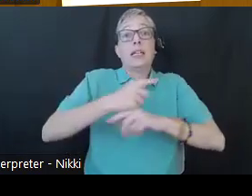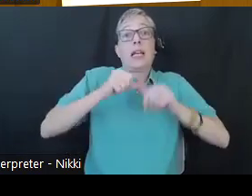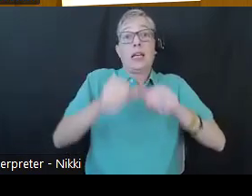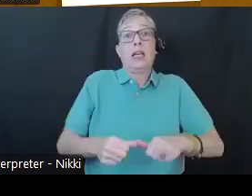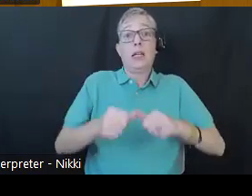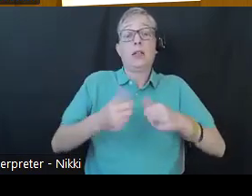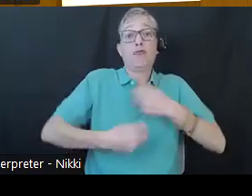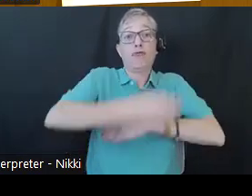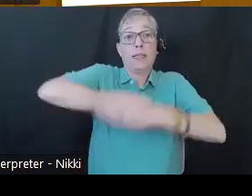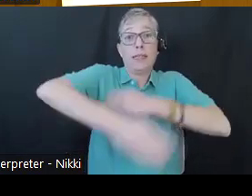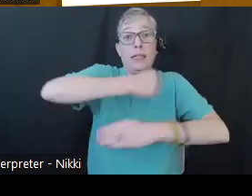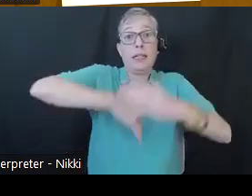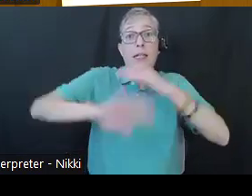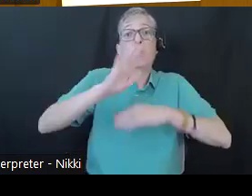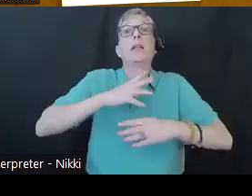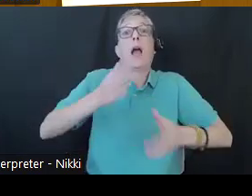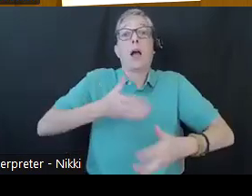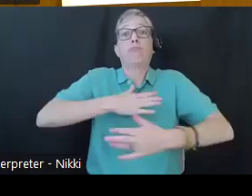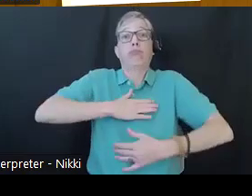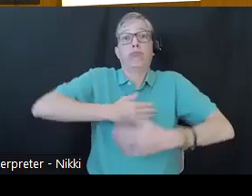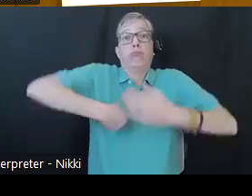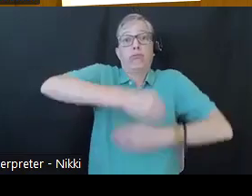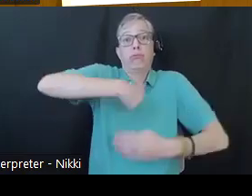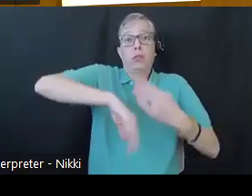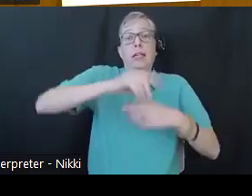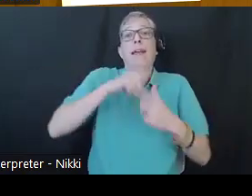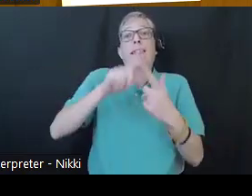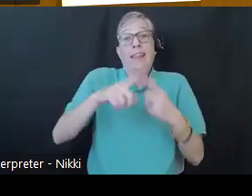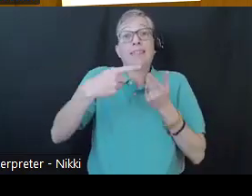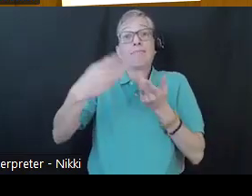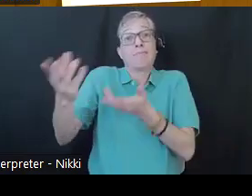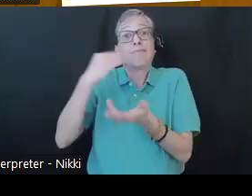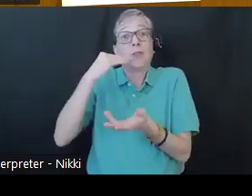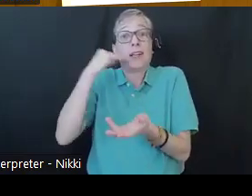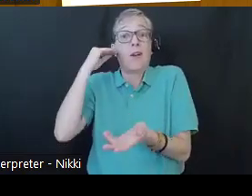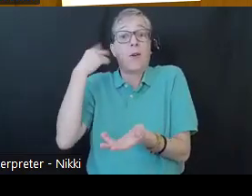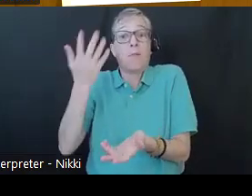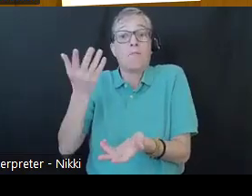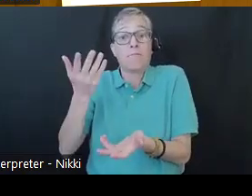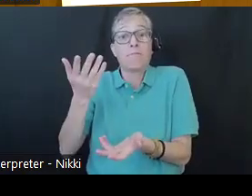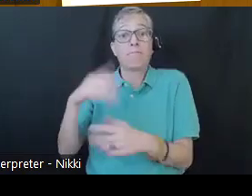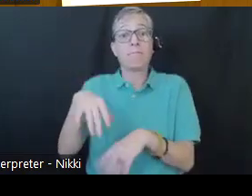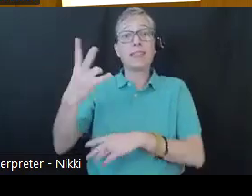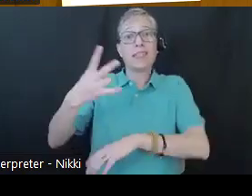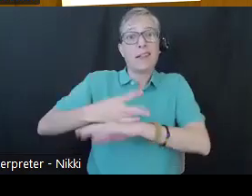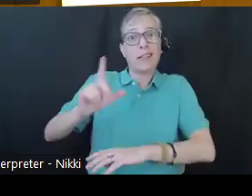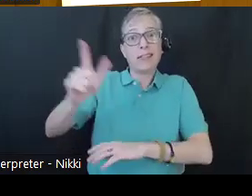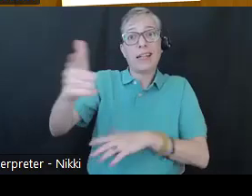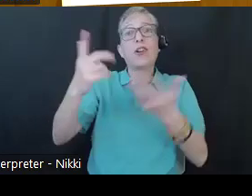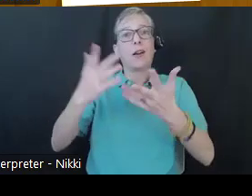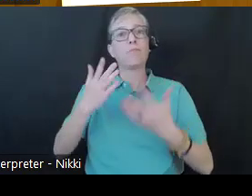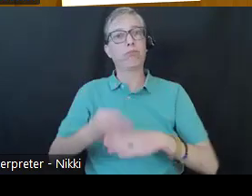home, to not have painful dressing changes every day, and the child had quite a good outcome.